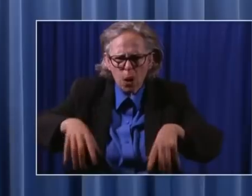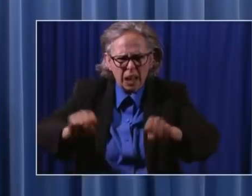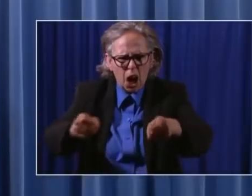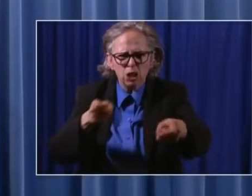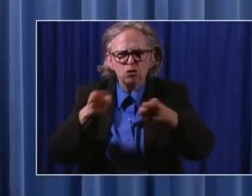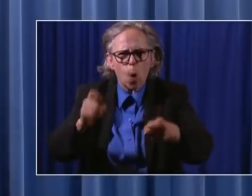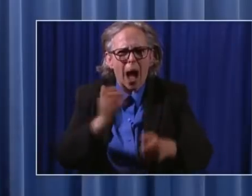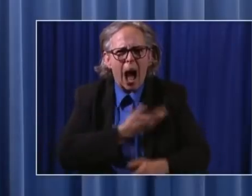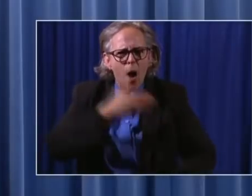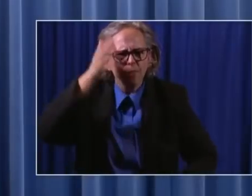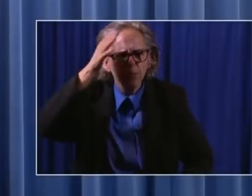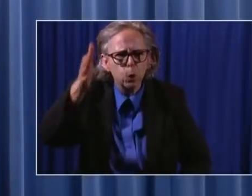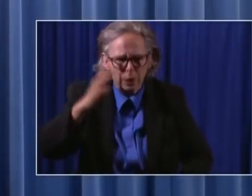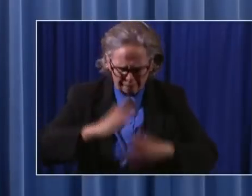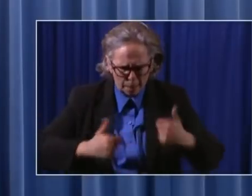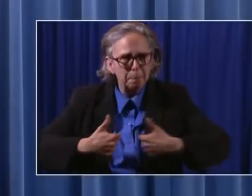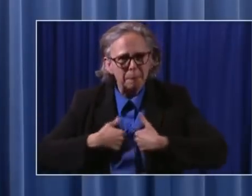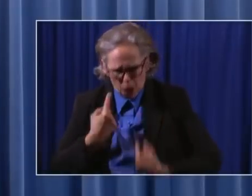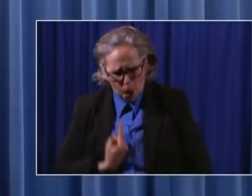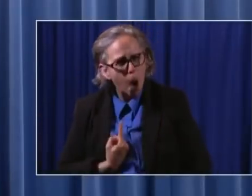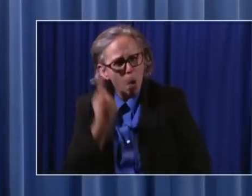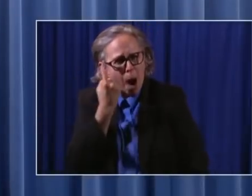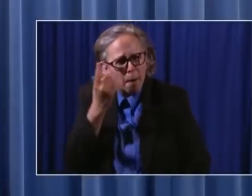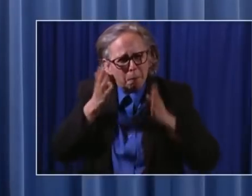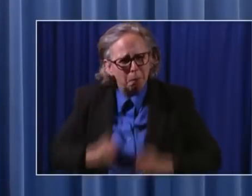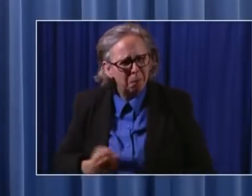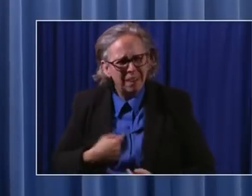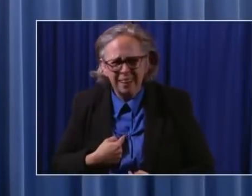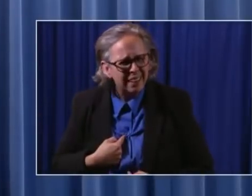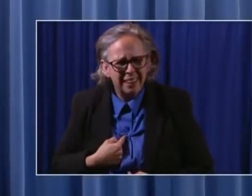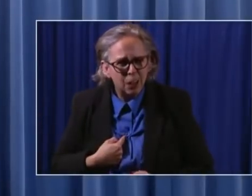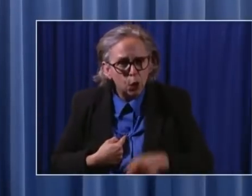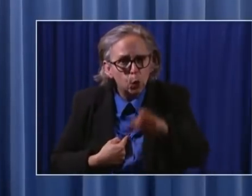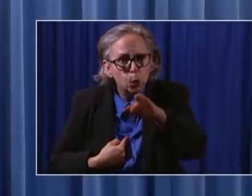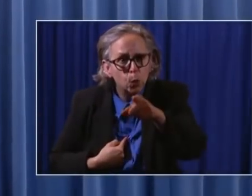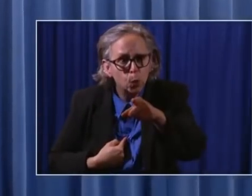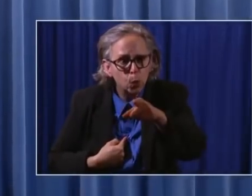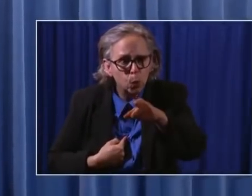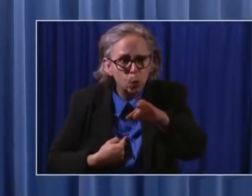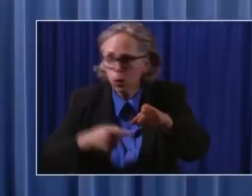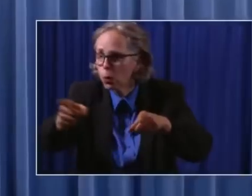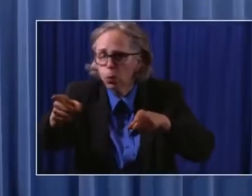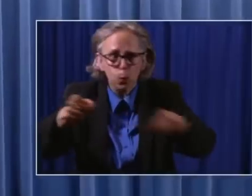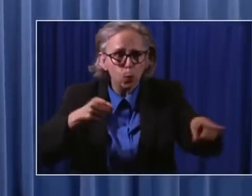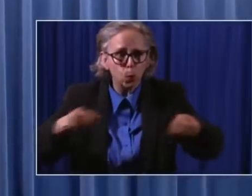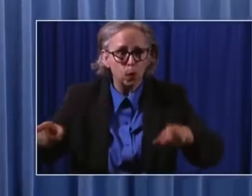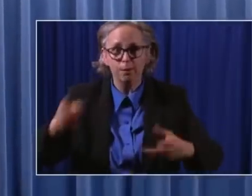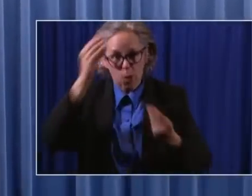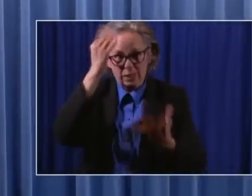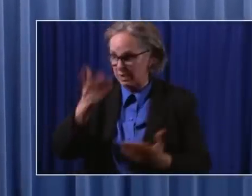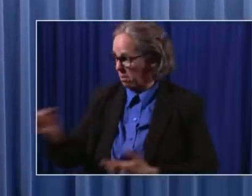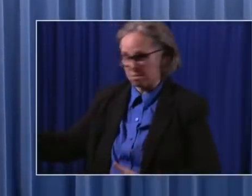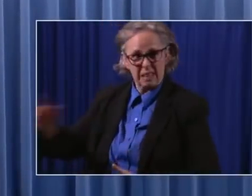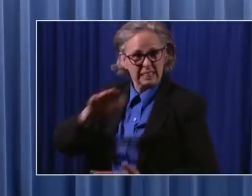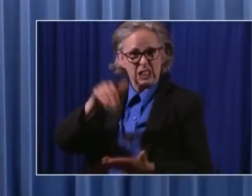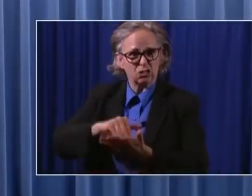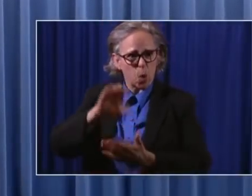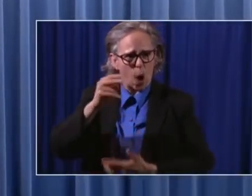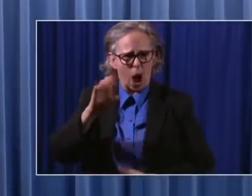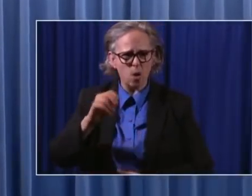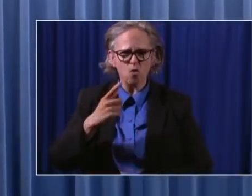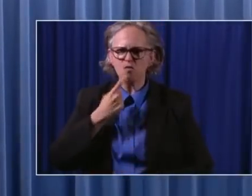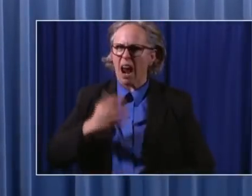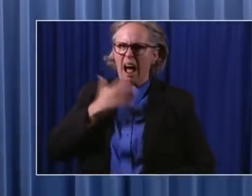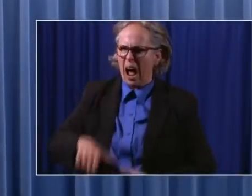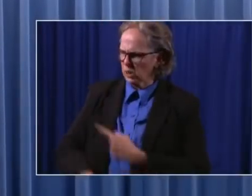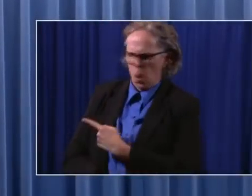these colors because we want to be able to tell you, for example, Central Ohio is red hot. We want to be